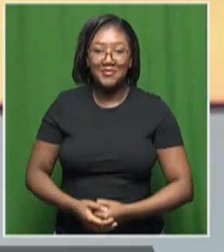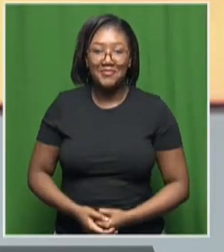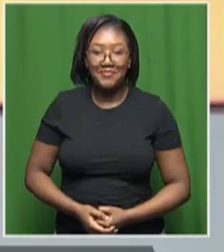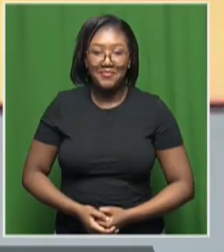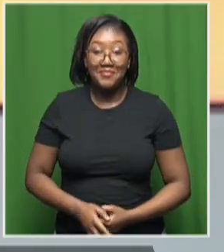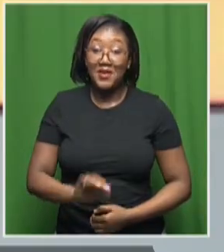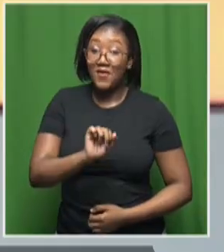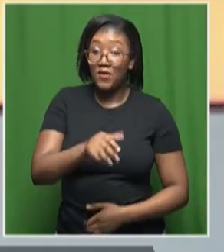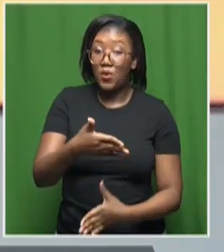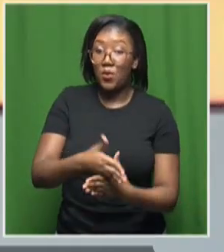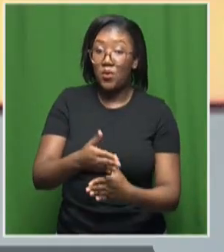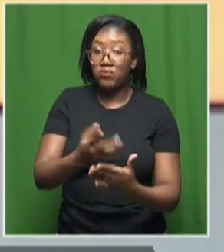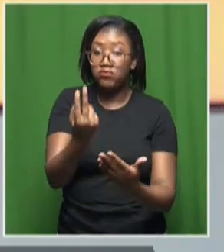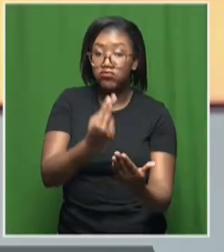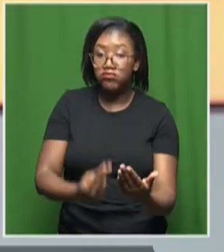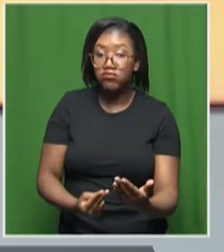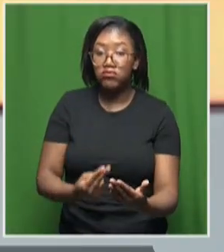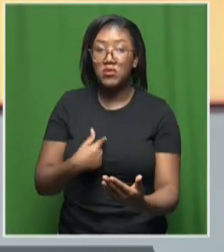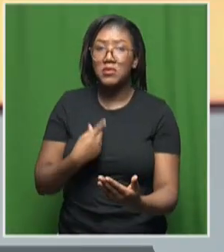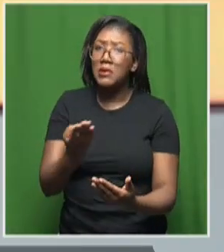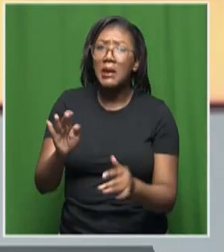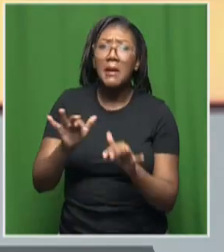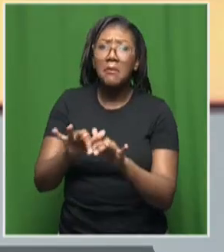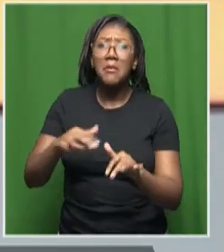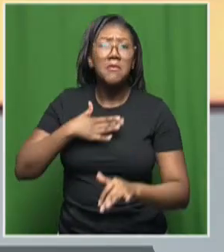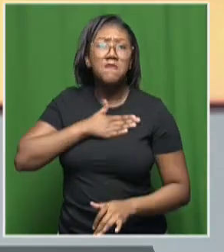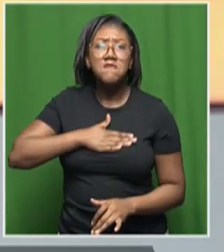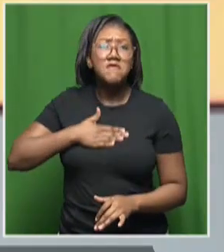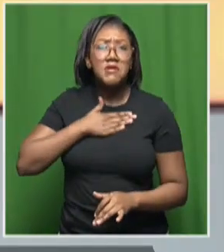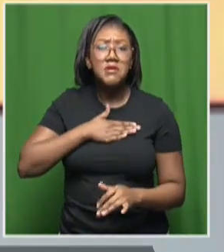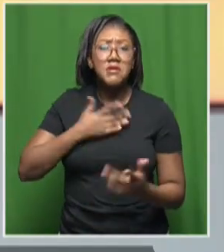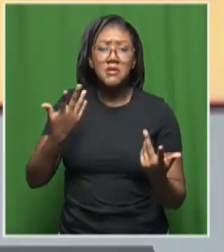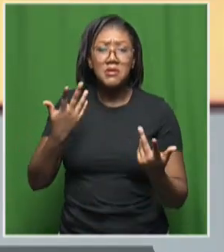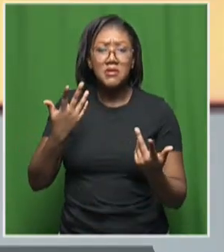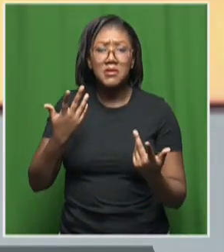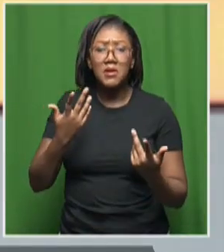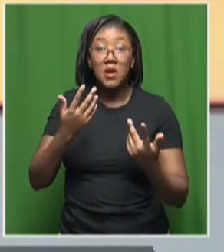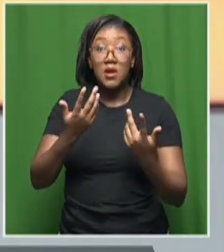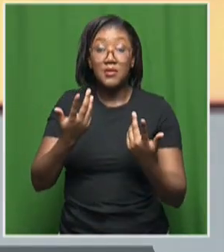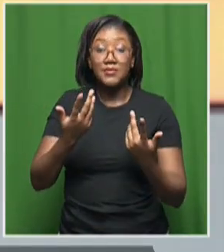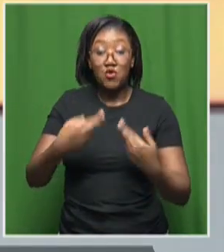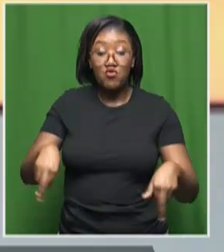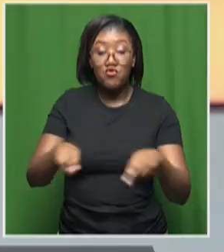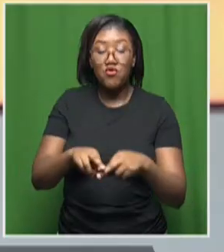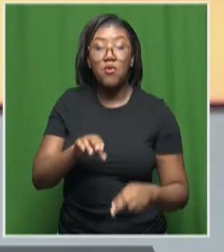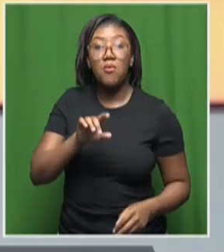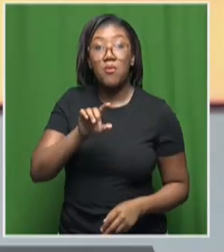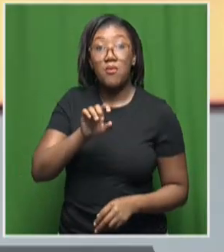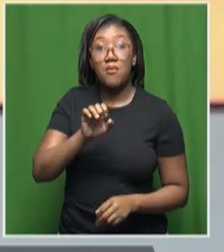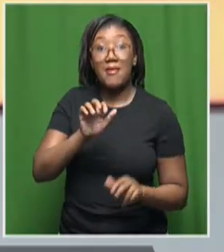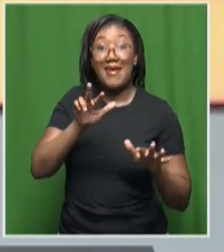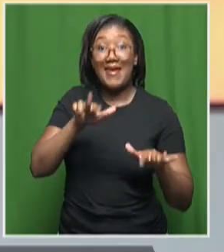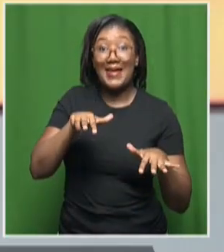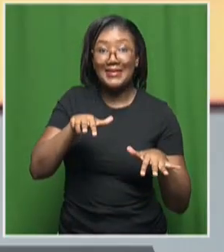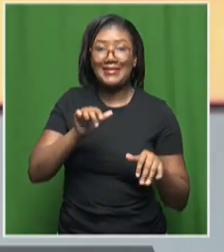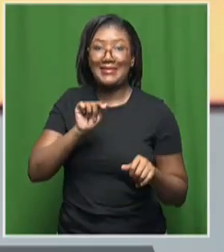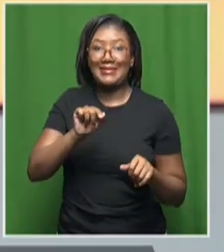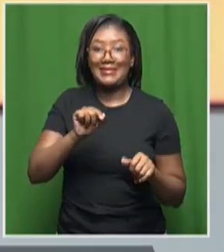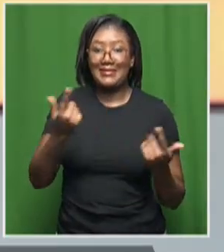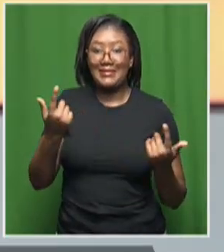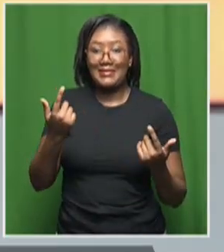is embraced and how people are also reacting to it, I mean, can you tell us a little bit more? I know Room 18 itself also is an